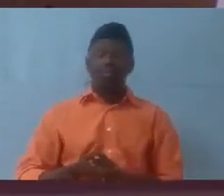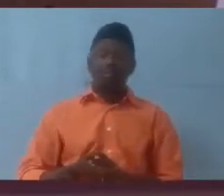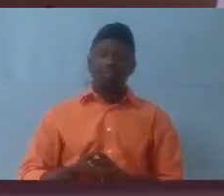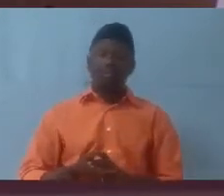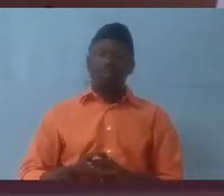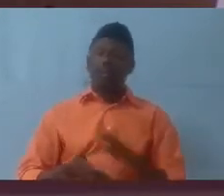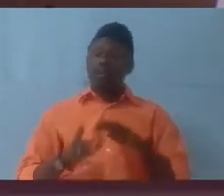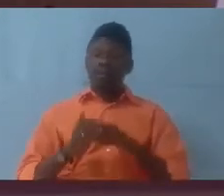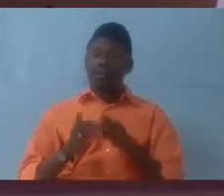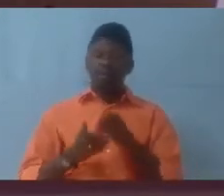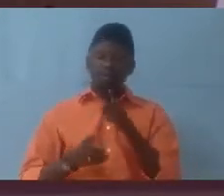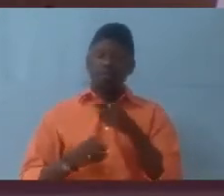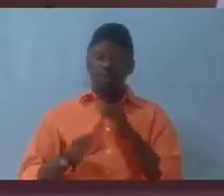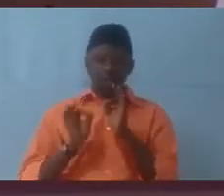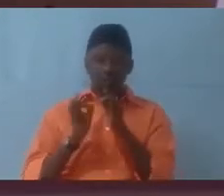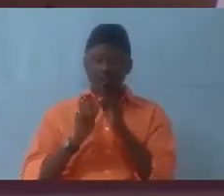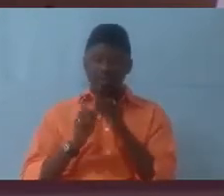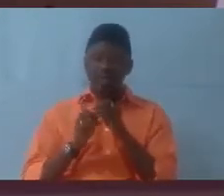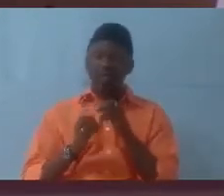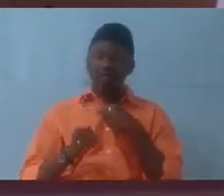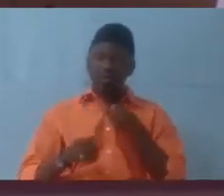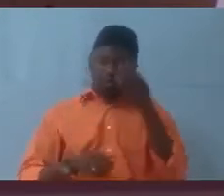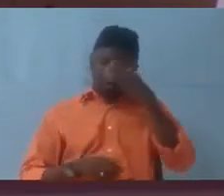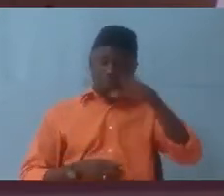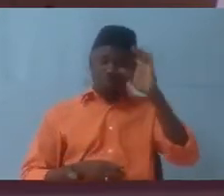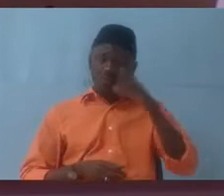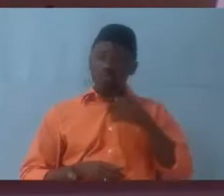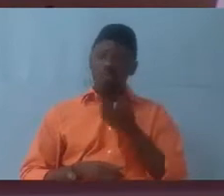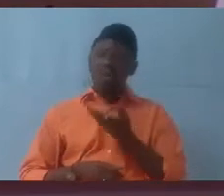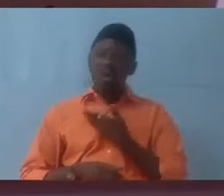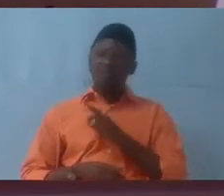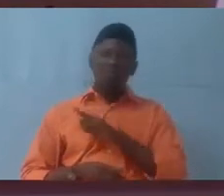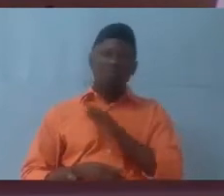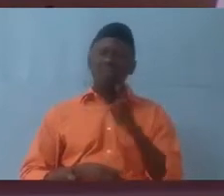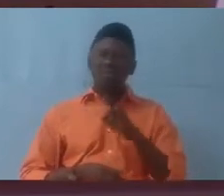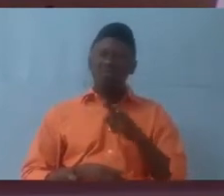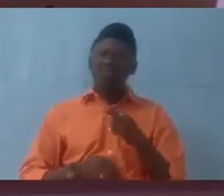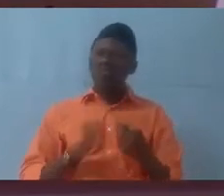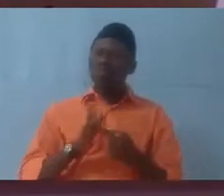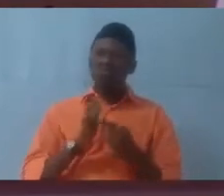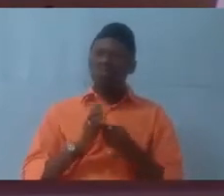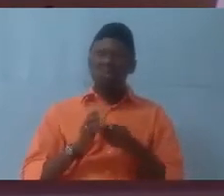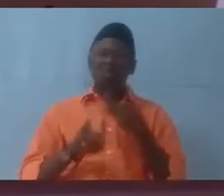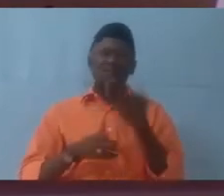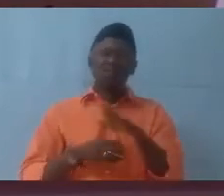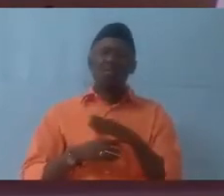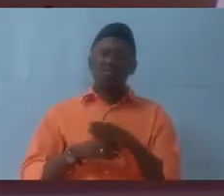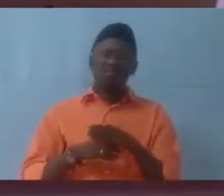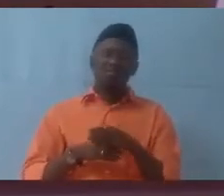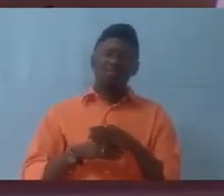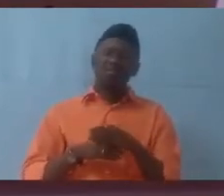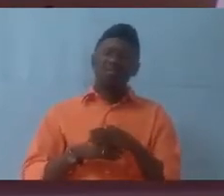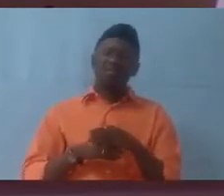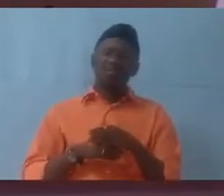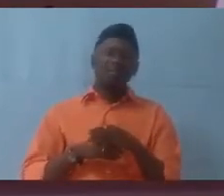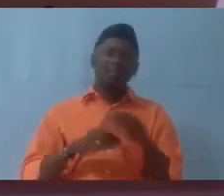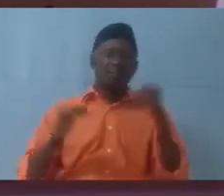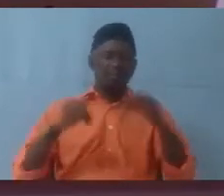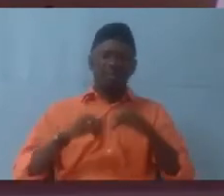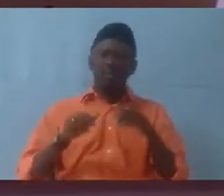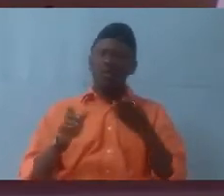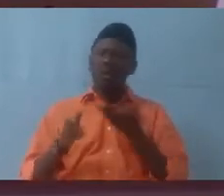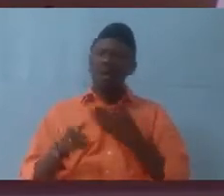that you got nothing fruitful from that meeting from Fakbele. Kon mën nañu wax ne mën nga wax commission bi ne seen dajé bobu ngeen no